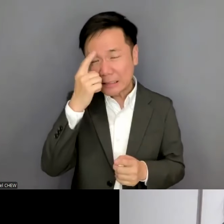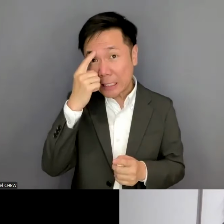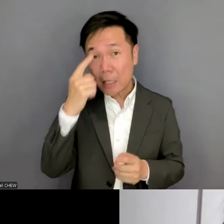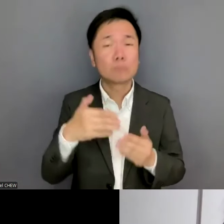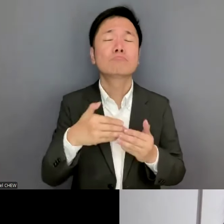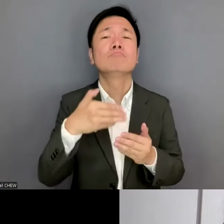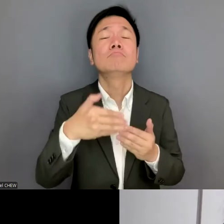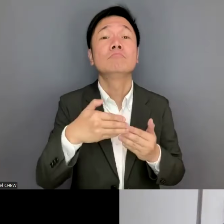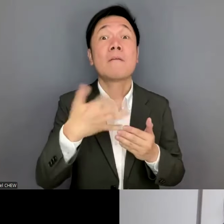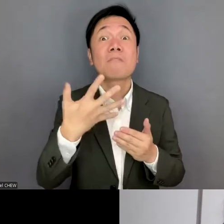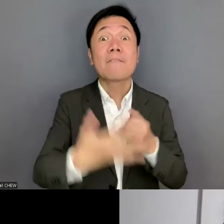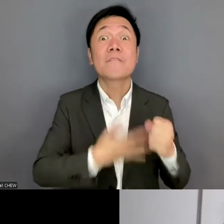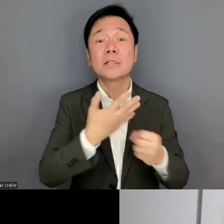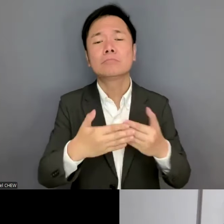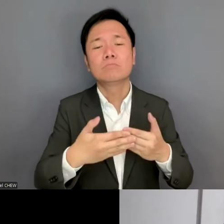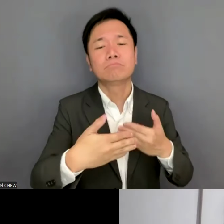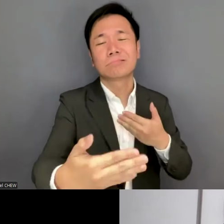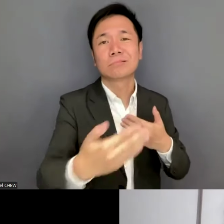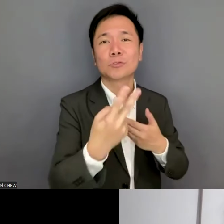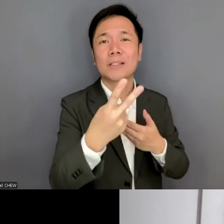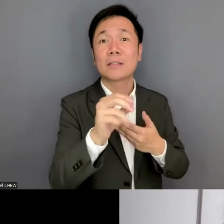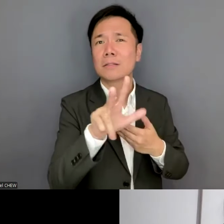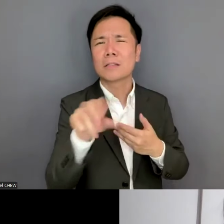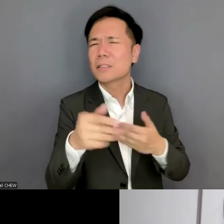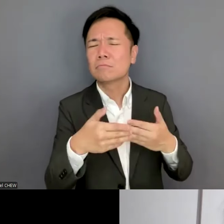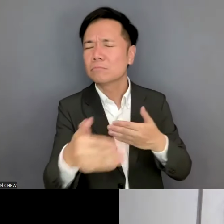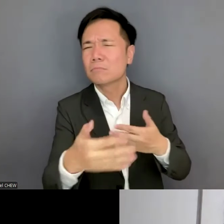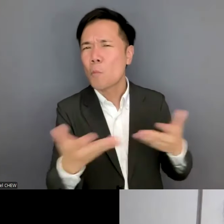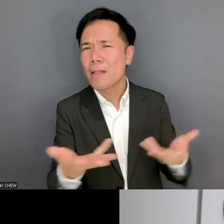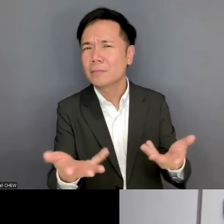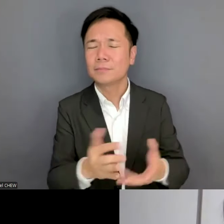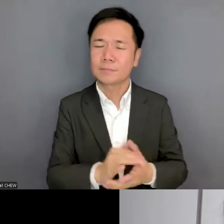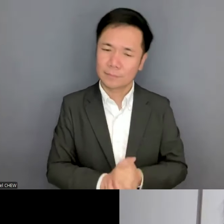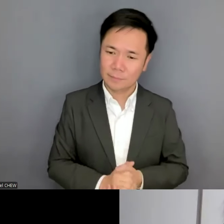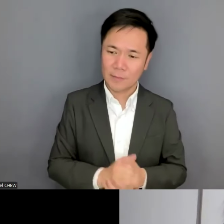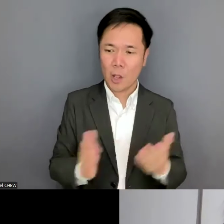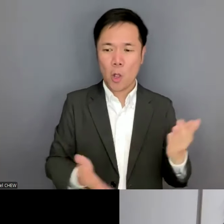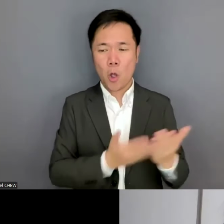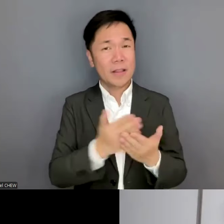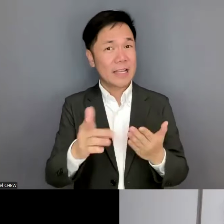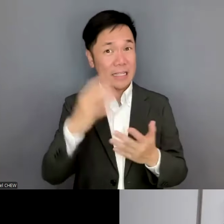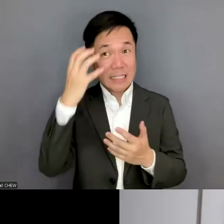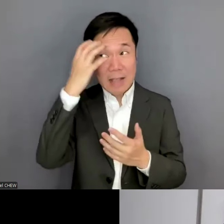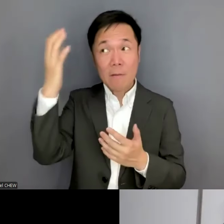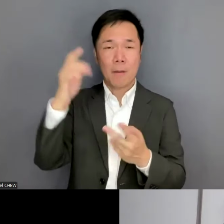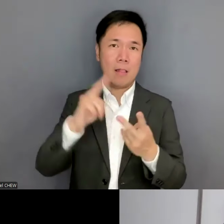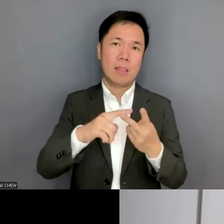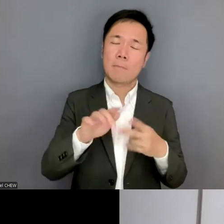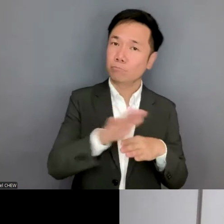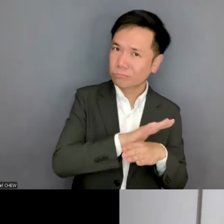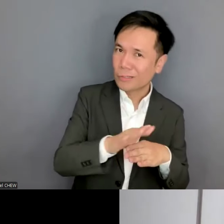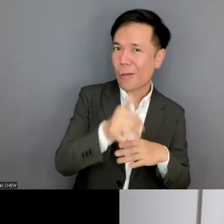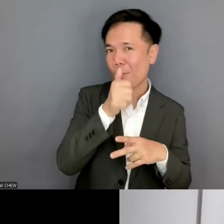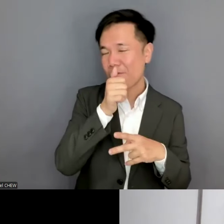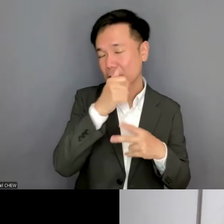means beyond 2030. That's why the governments, private sector, other stakeholders had a meeting